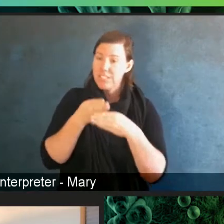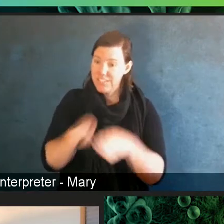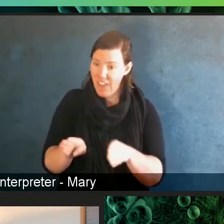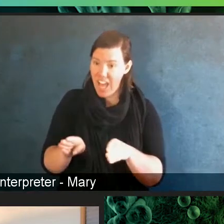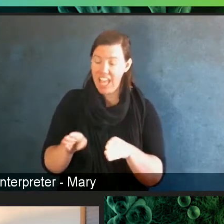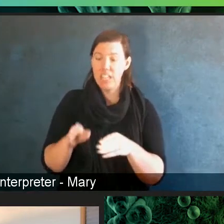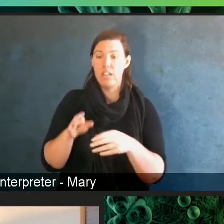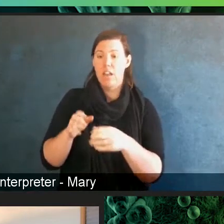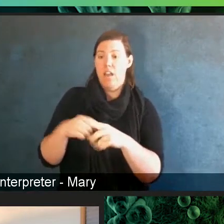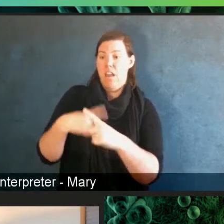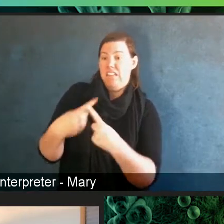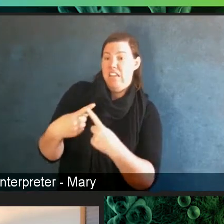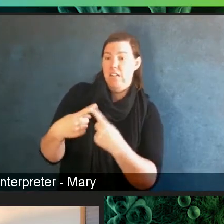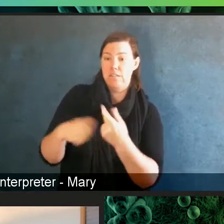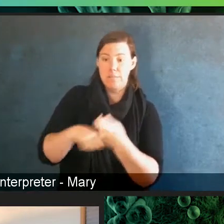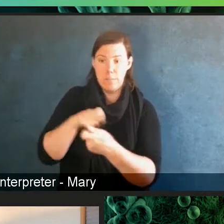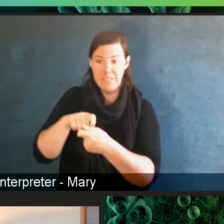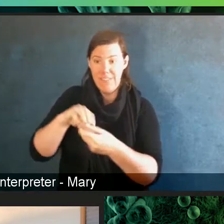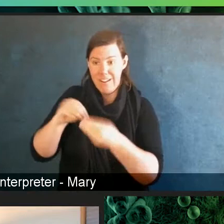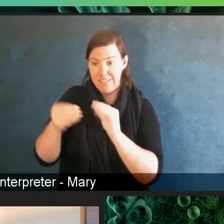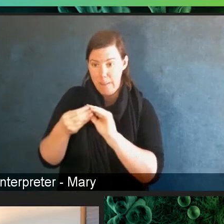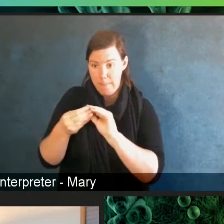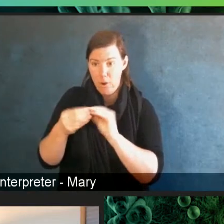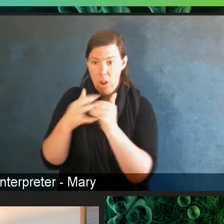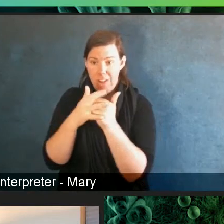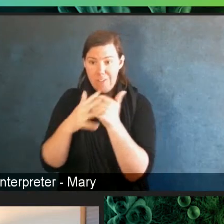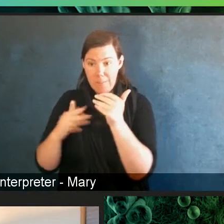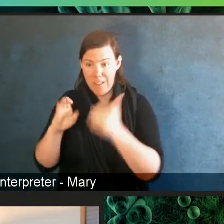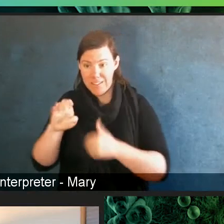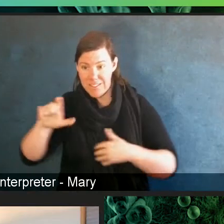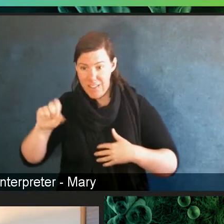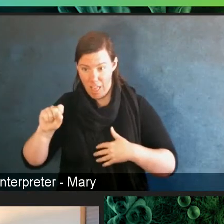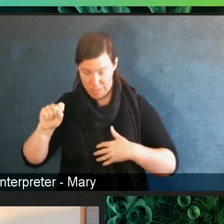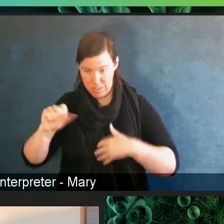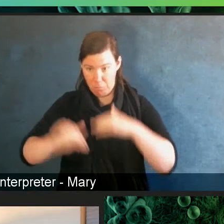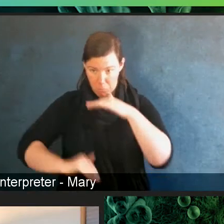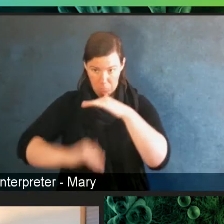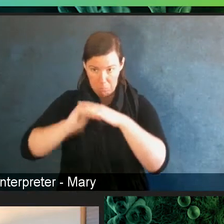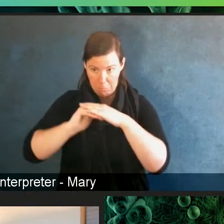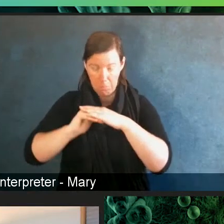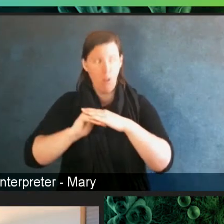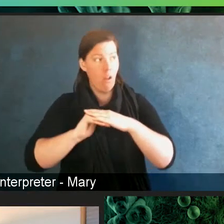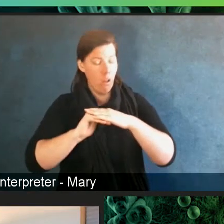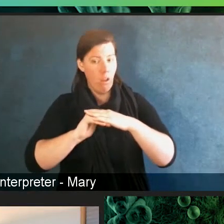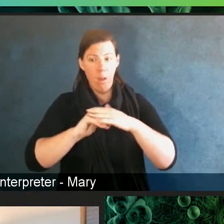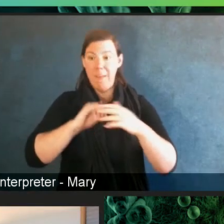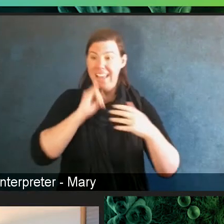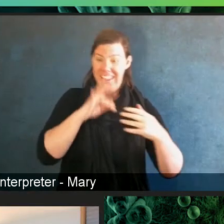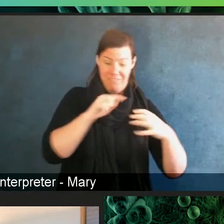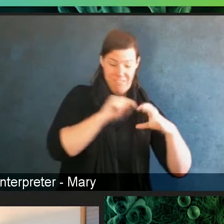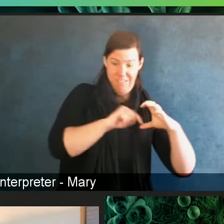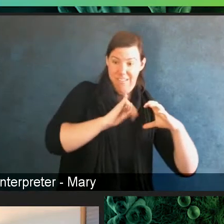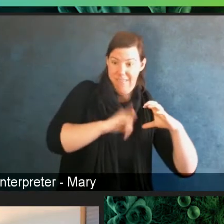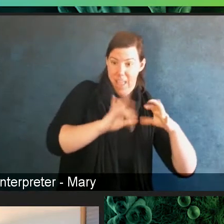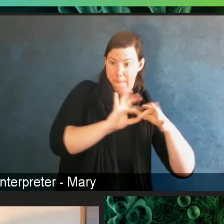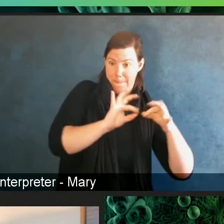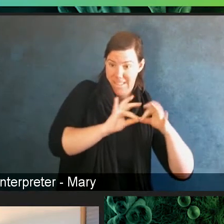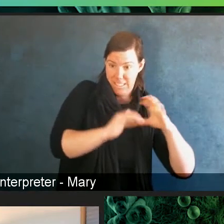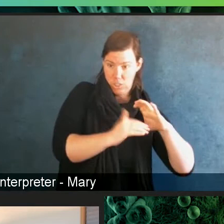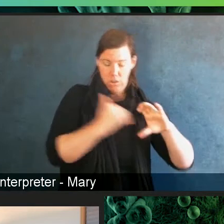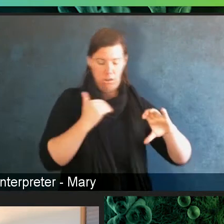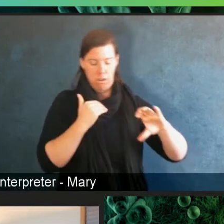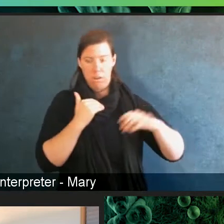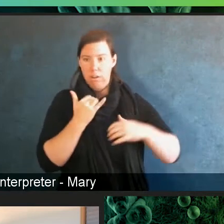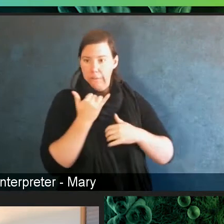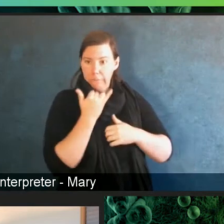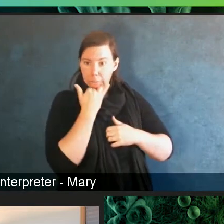keep dividing. And that's what happens in a number of cancers. So in many blood cancers, for example, there are genetic changes that occur in cells